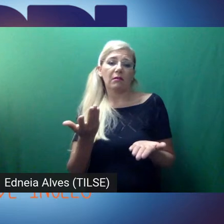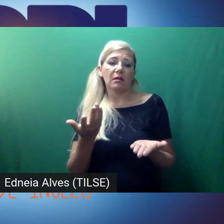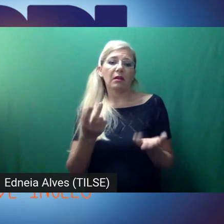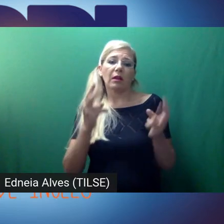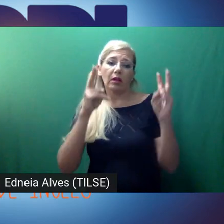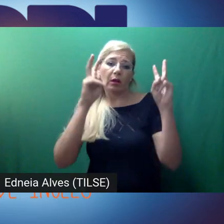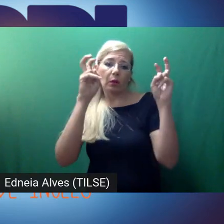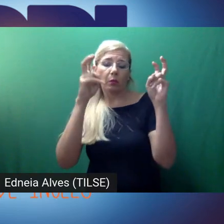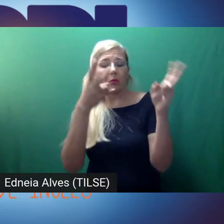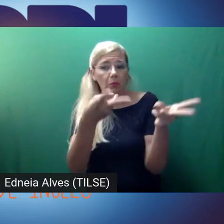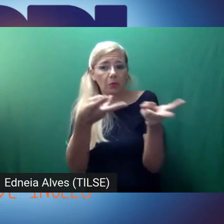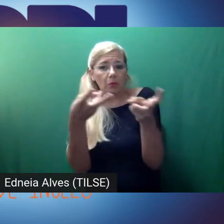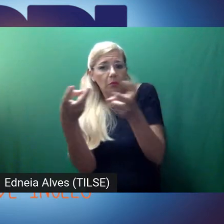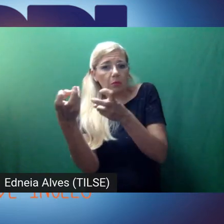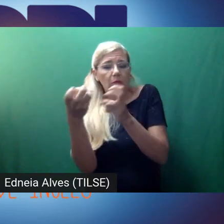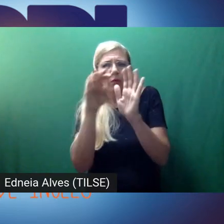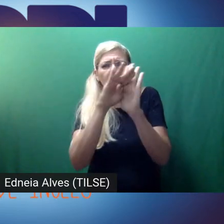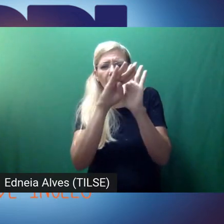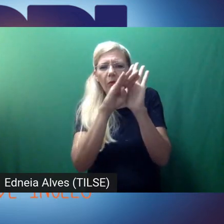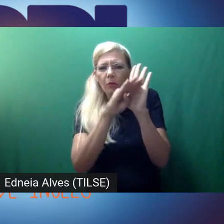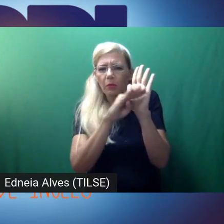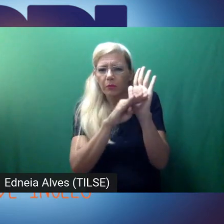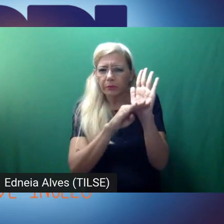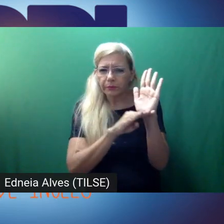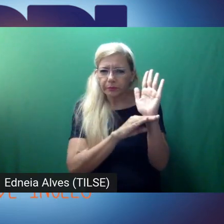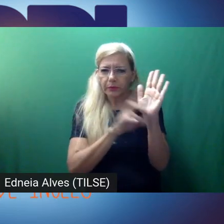those questions, okay?